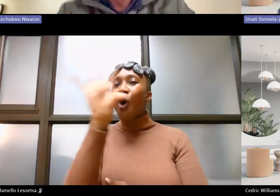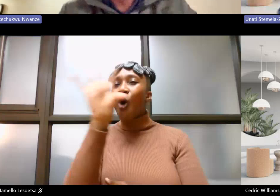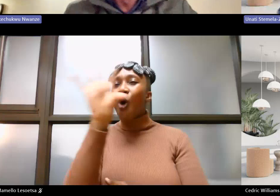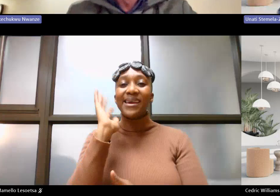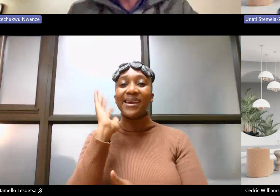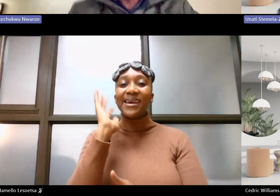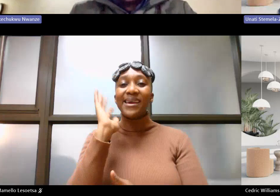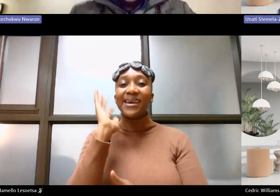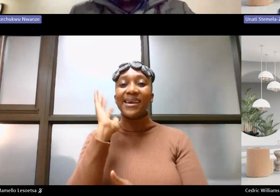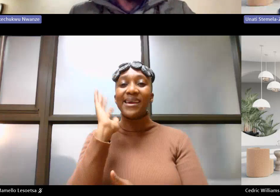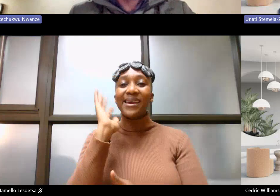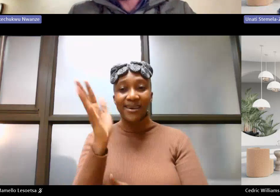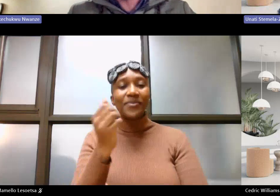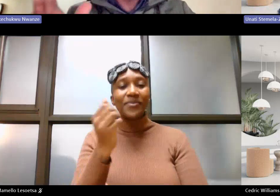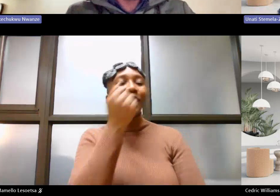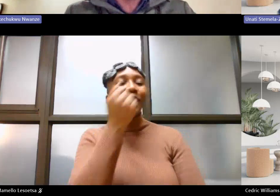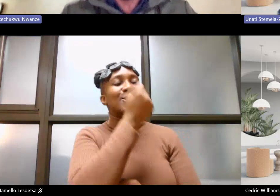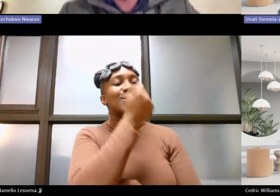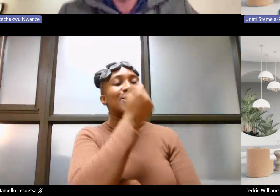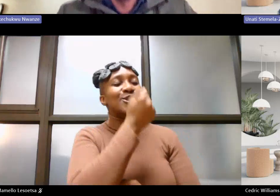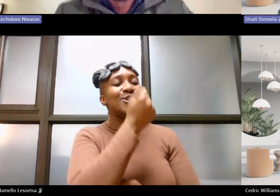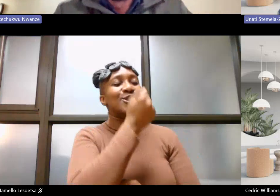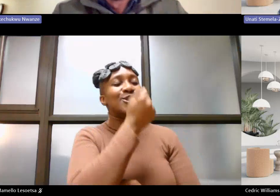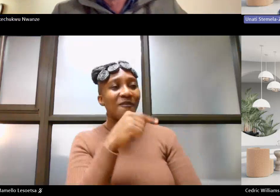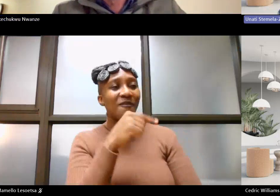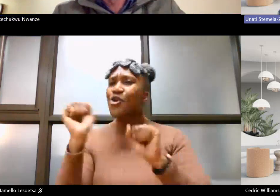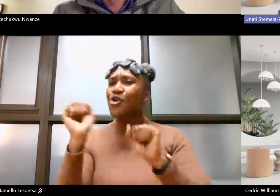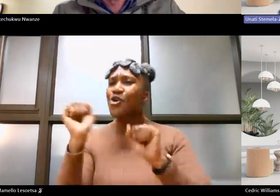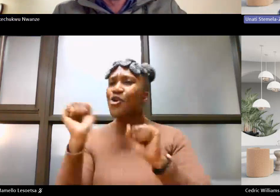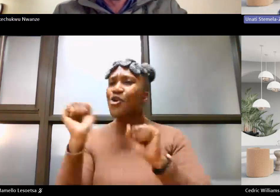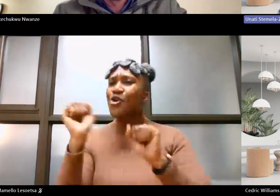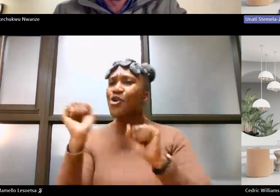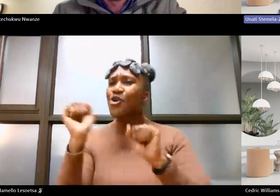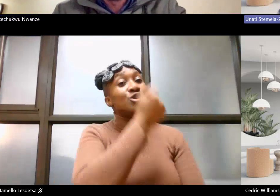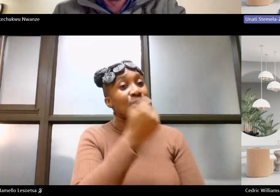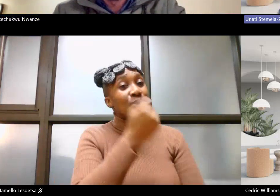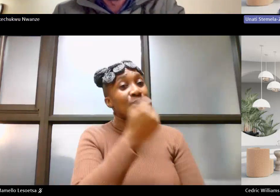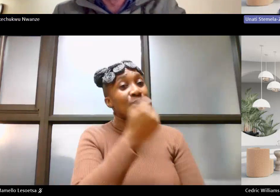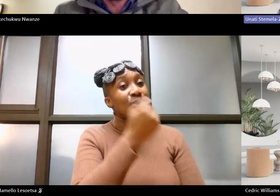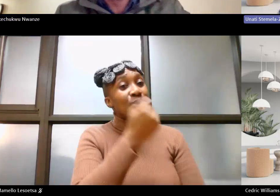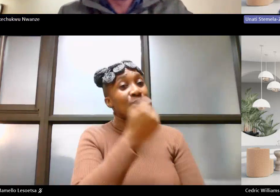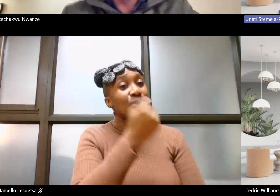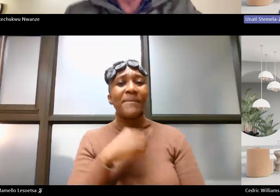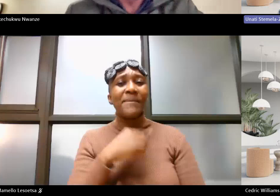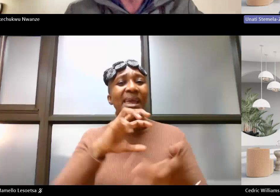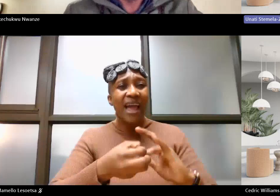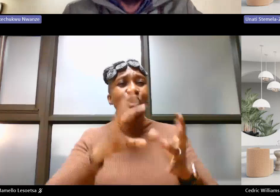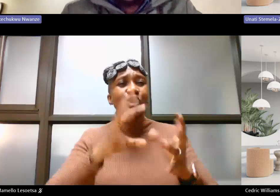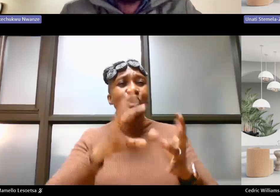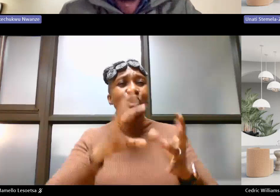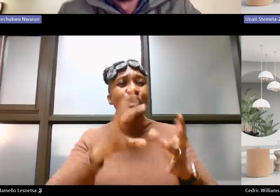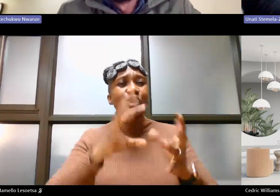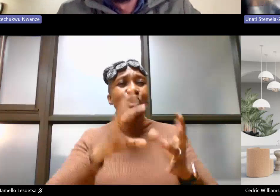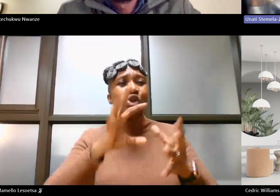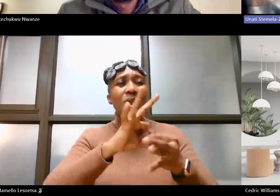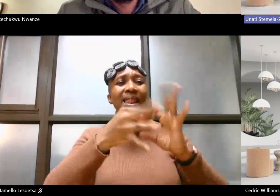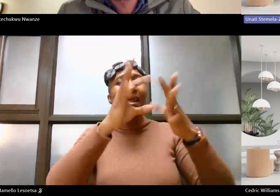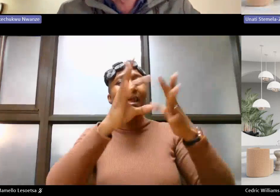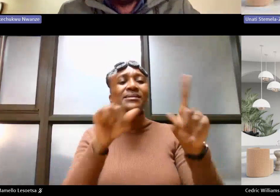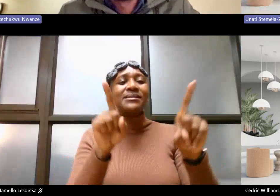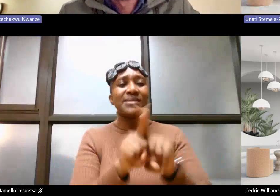for that. No. Very, Sorry, but it's my mind trying to link this and trying to pull this to say, yes, we've been Yes.